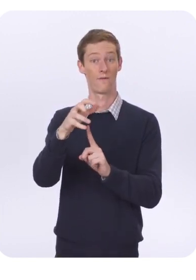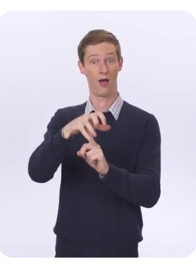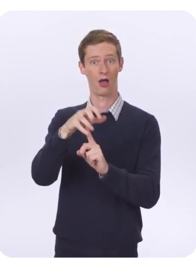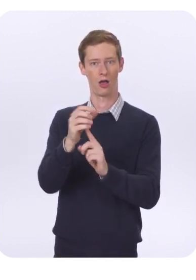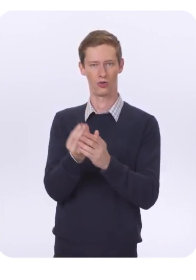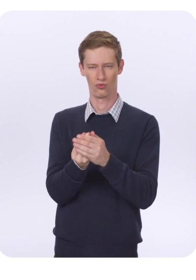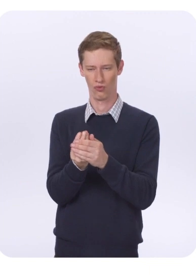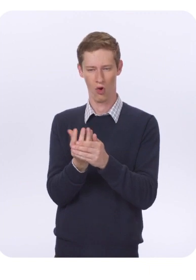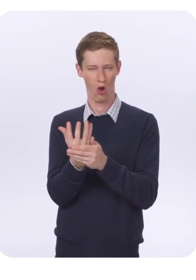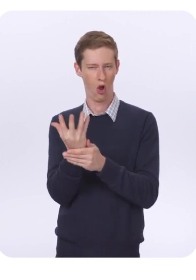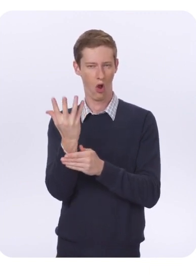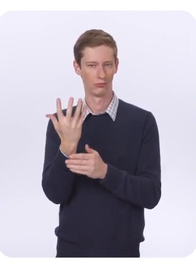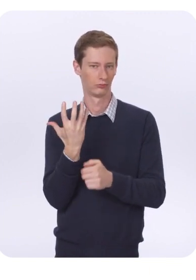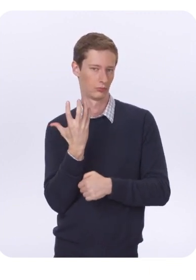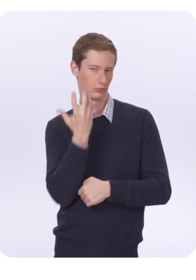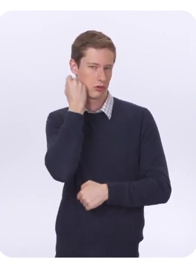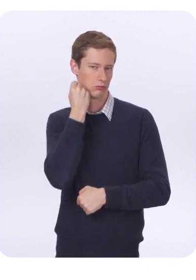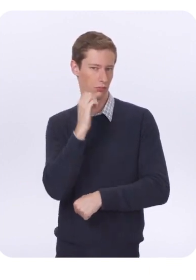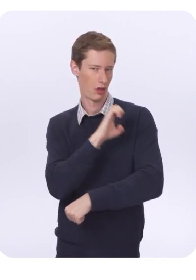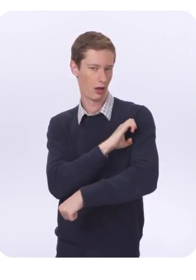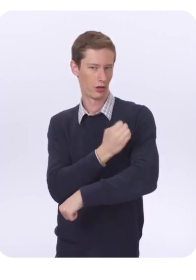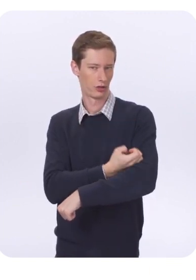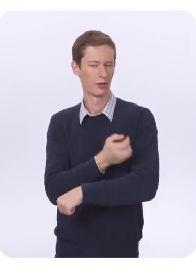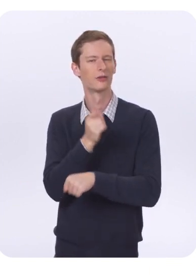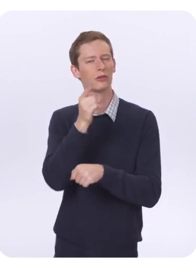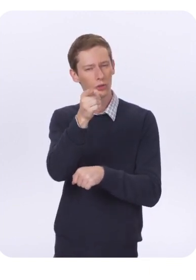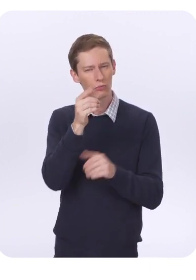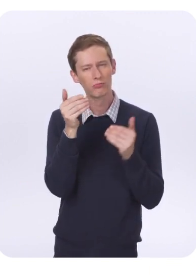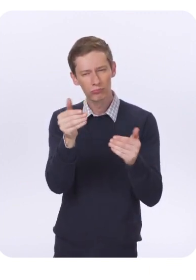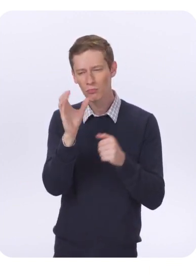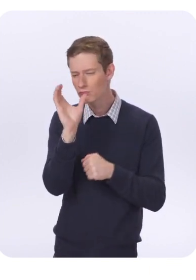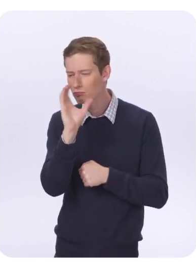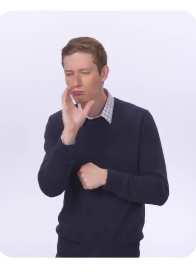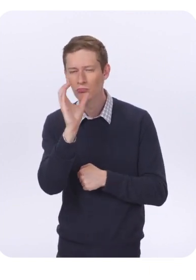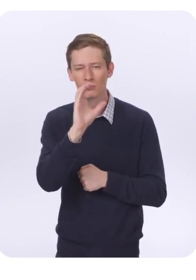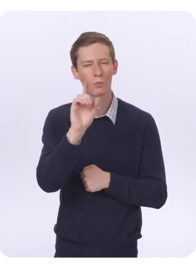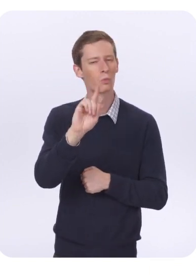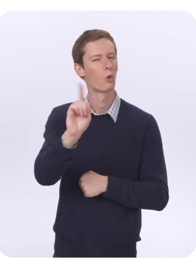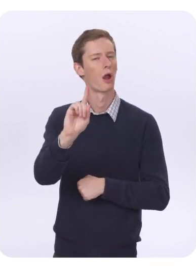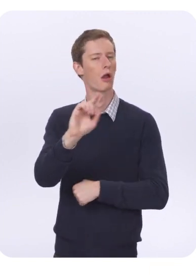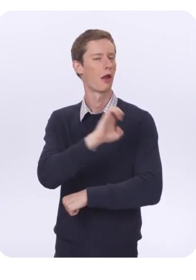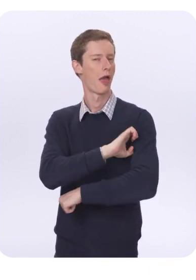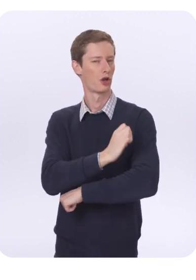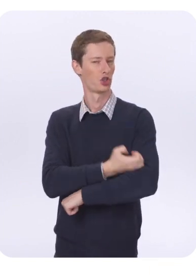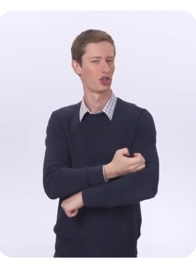a bit of energy. See if you can find its energy source.